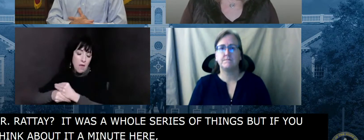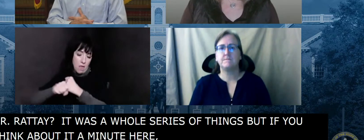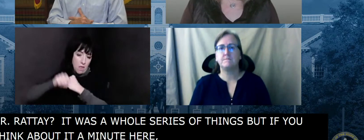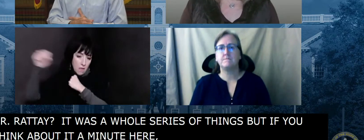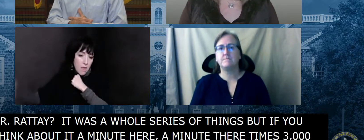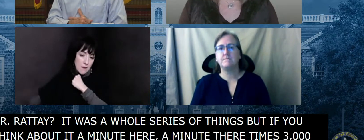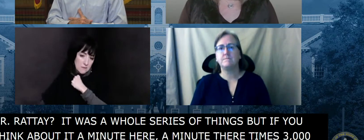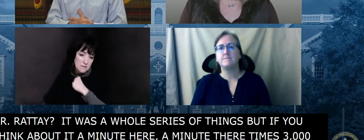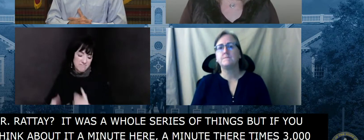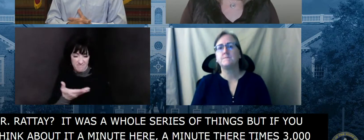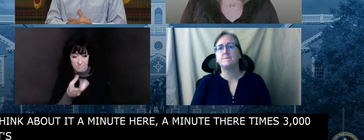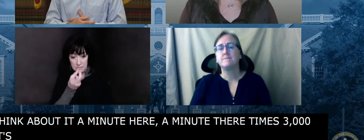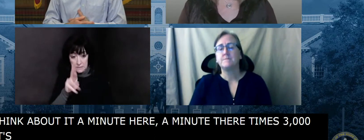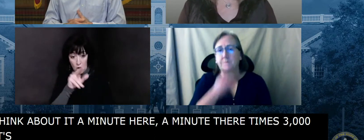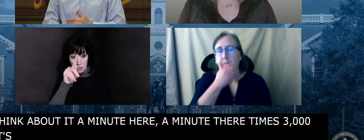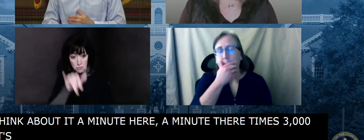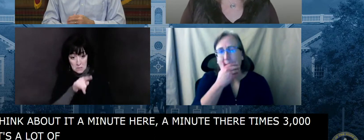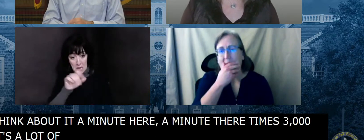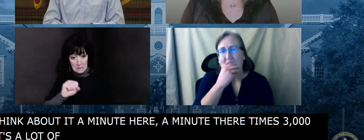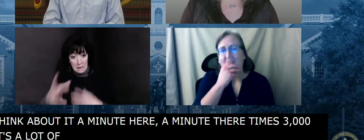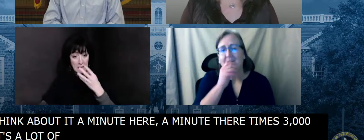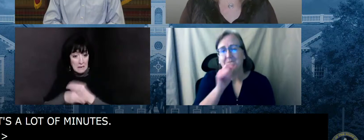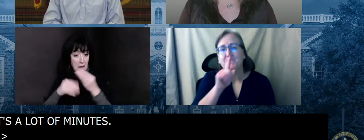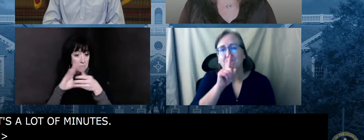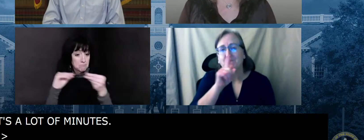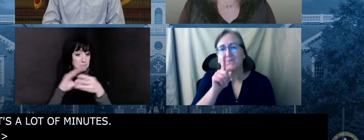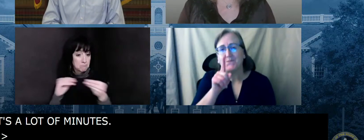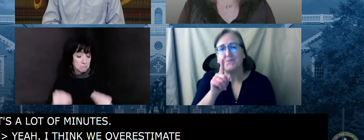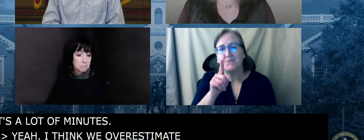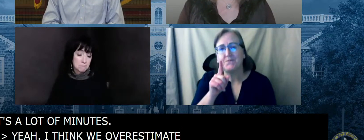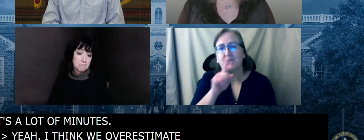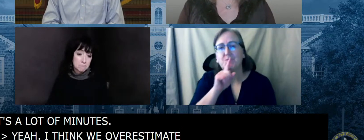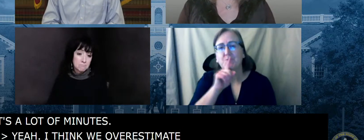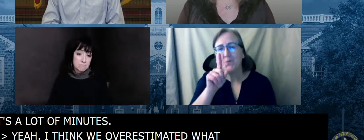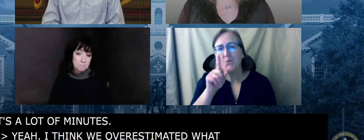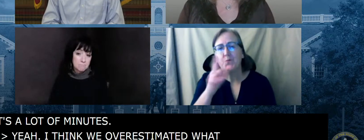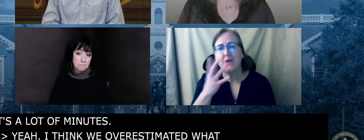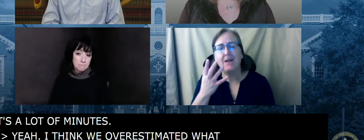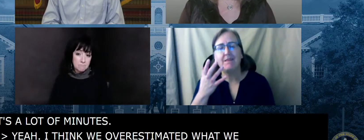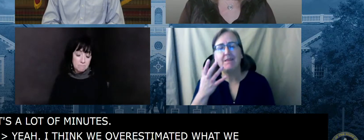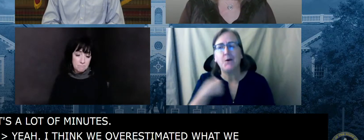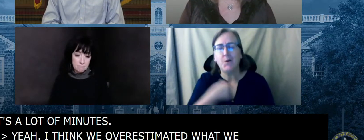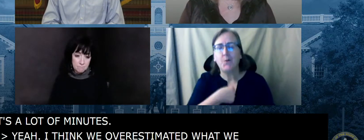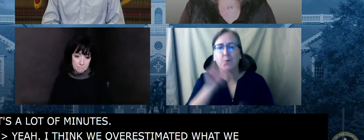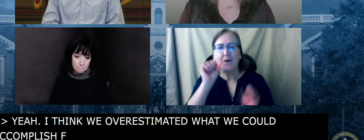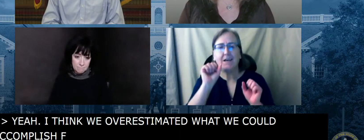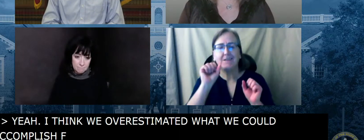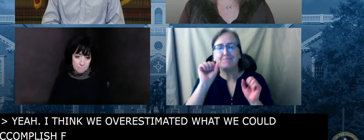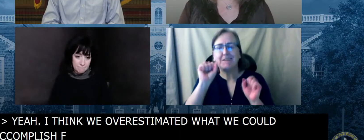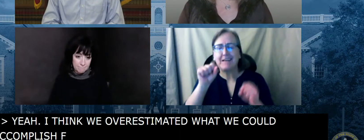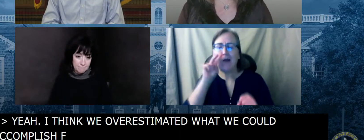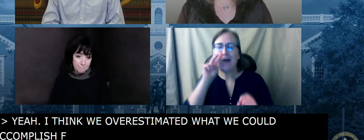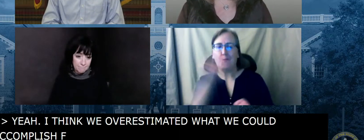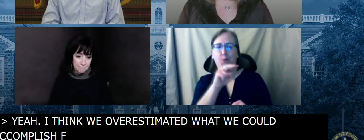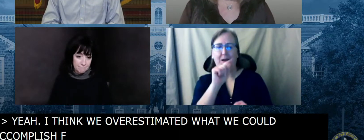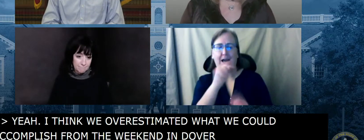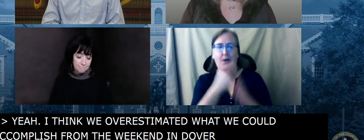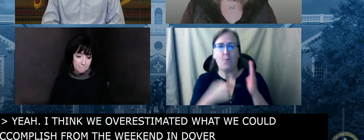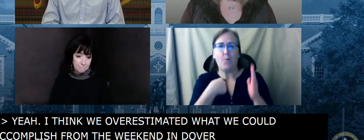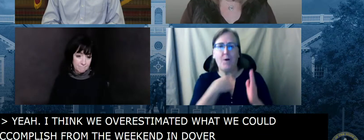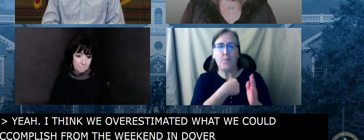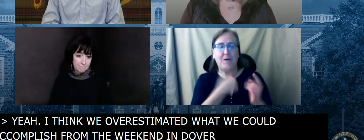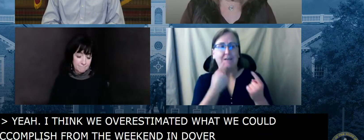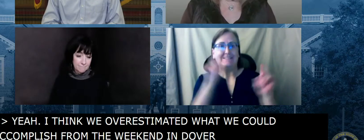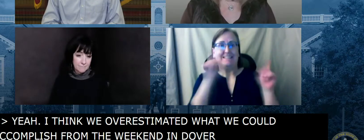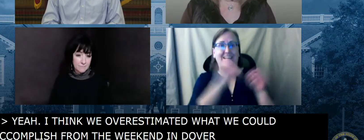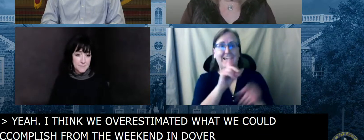mean, I think we overestimated what we could accomplish from the weekend in Dover before, because we were able